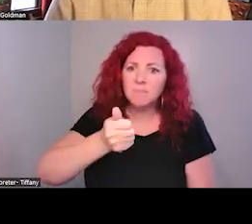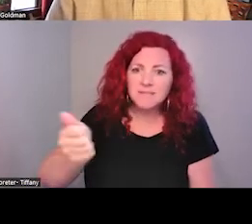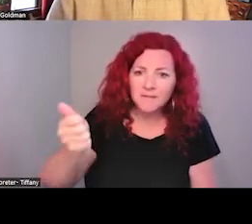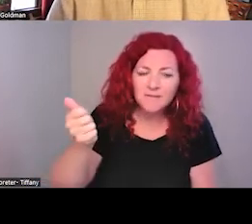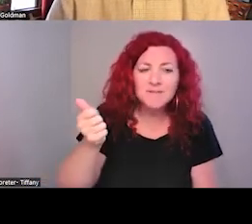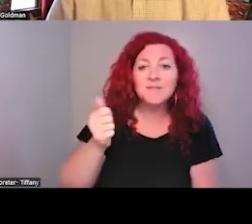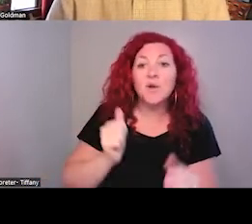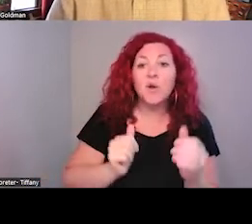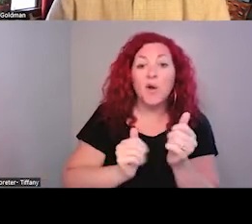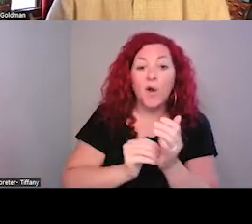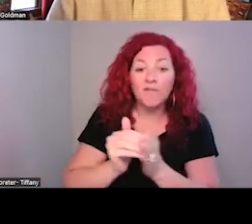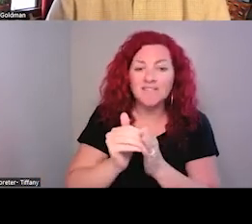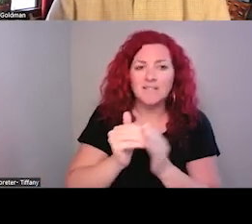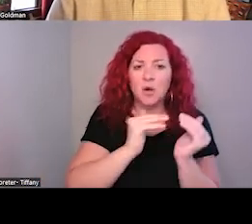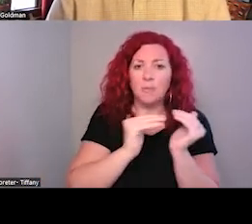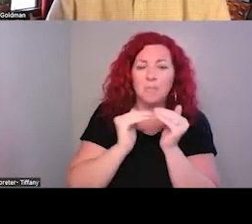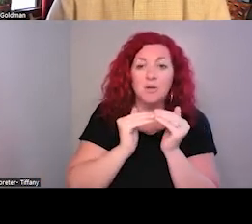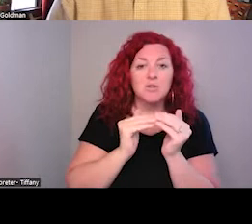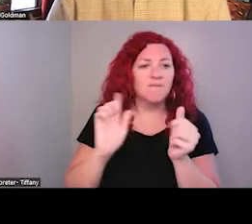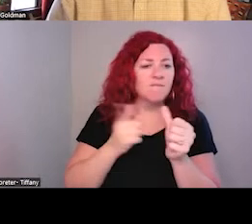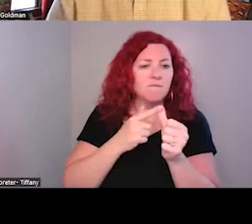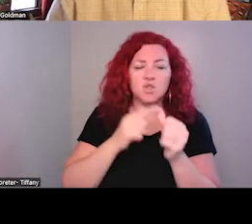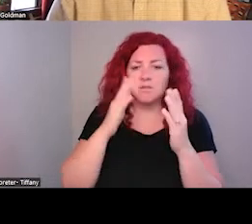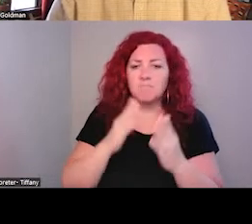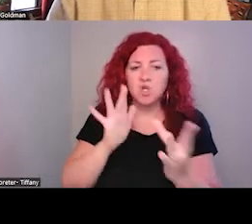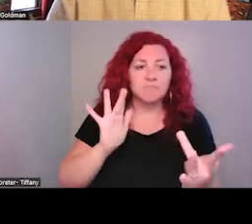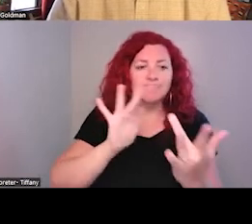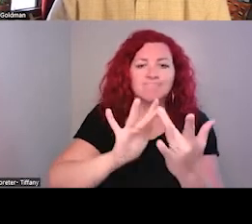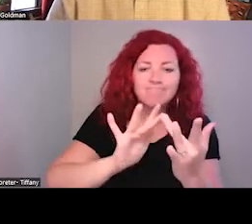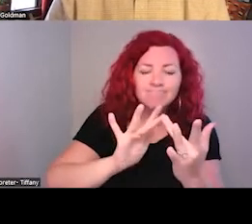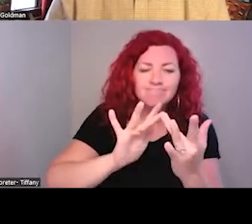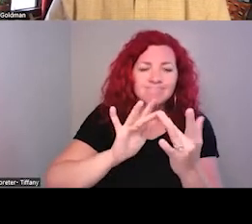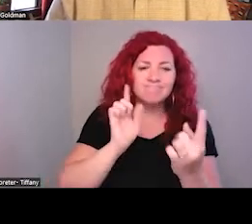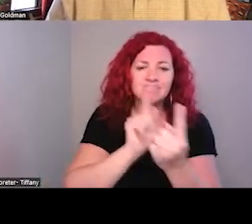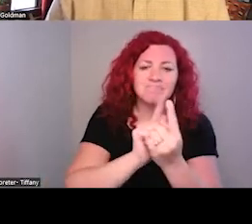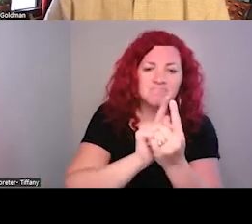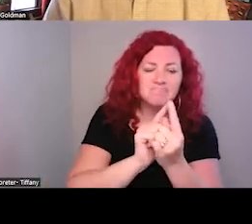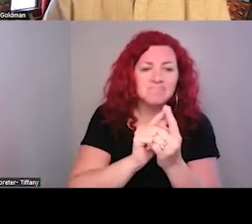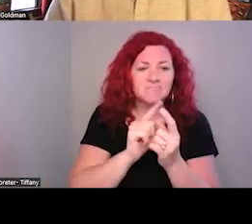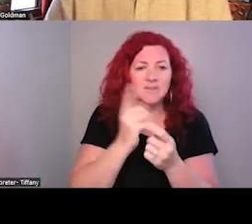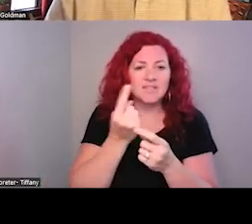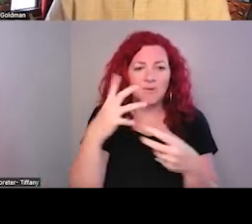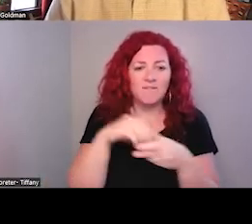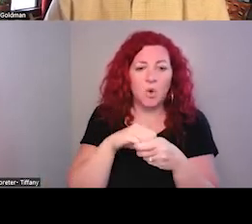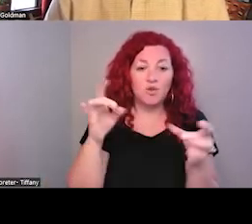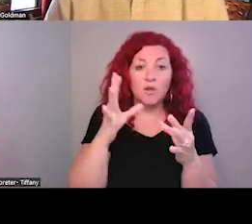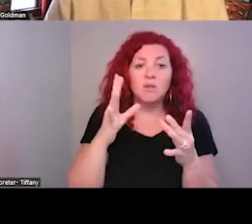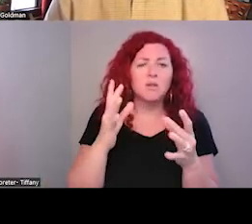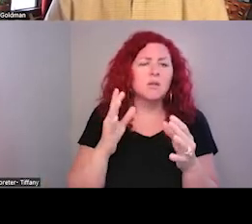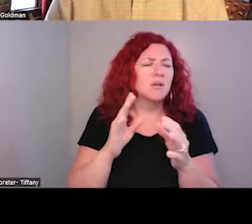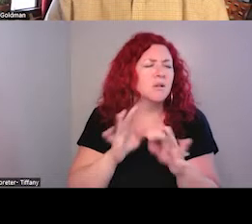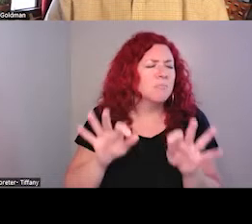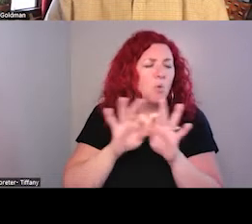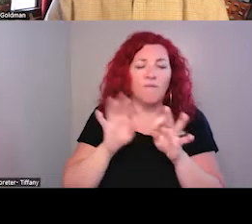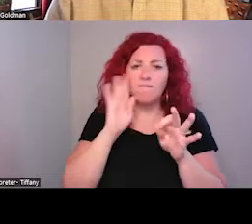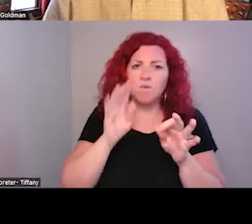it's our peers who are the first people to make contact with somebody who's in crisis. And it's so important for that rapport building and really meeting